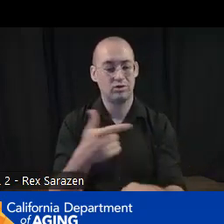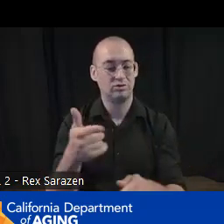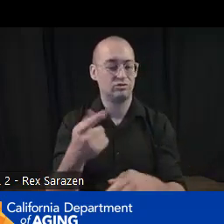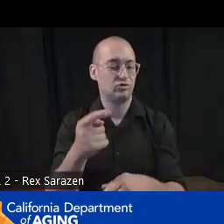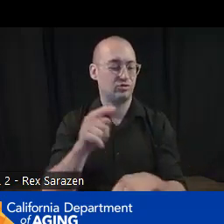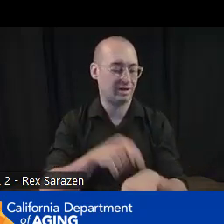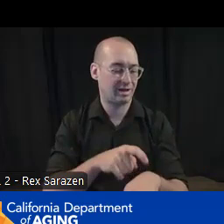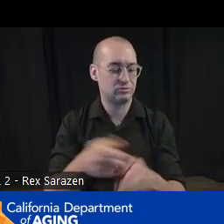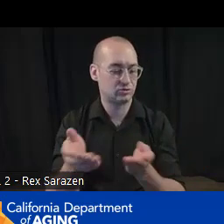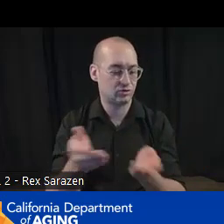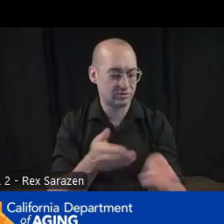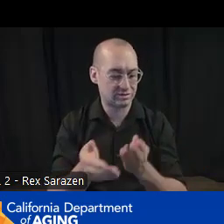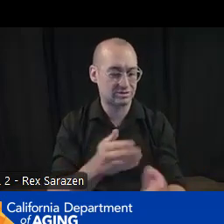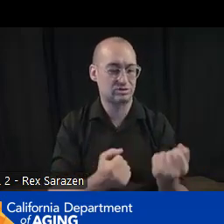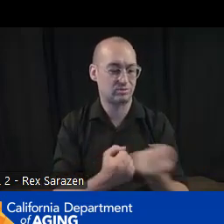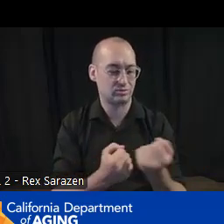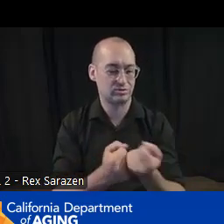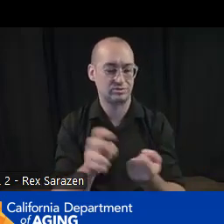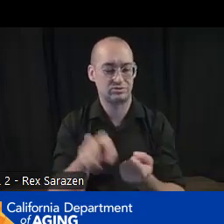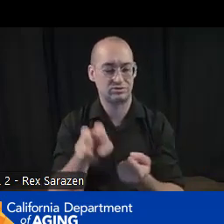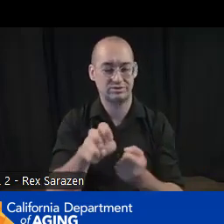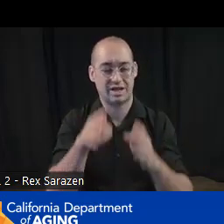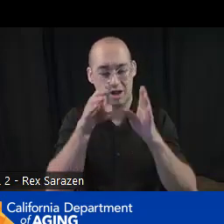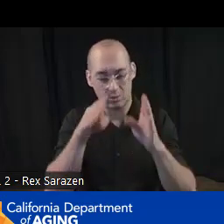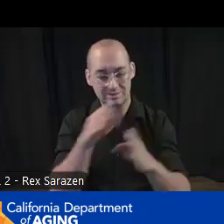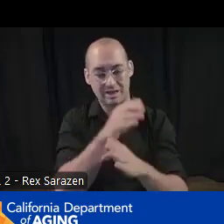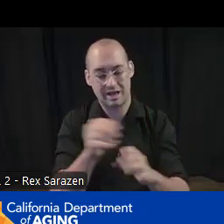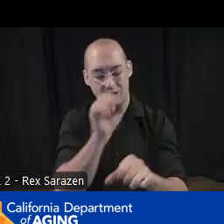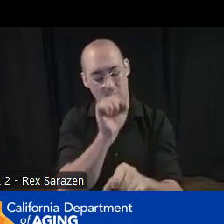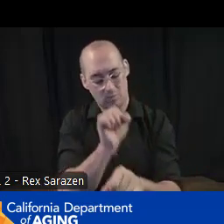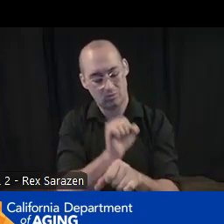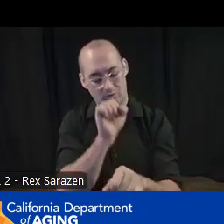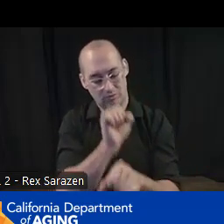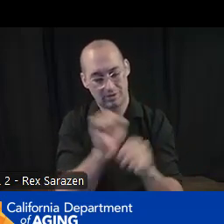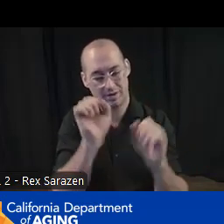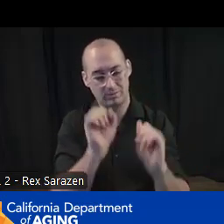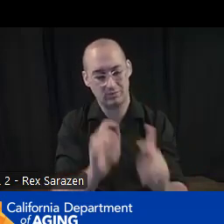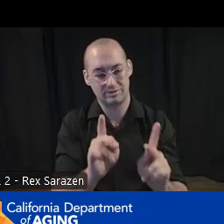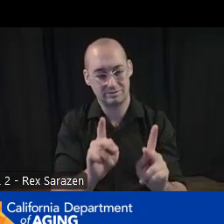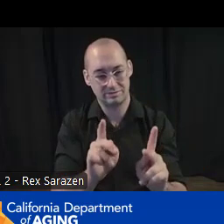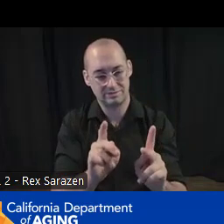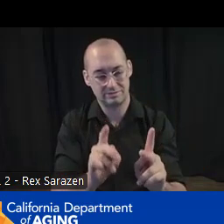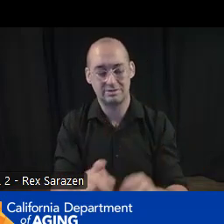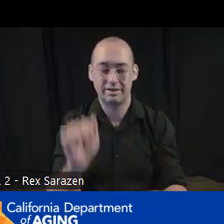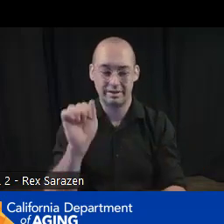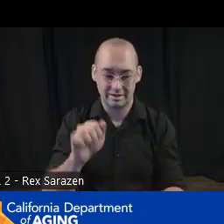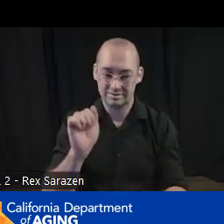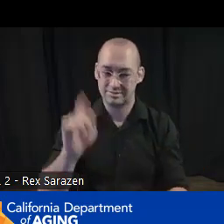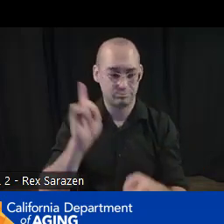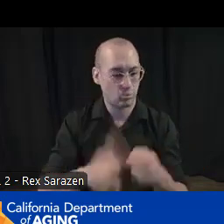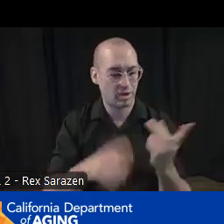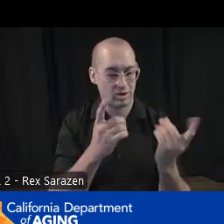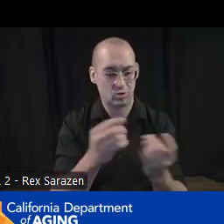employment opportunities. And of course, we couldn't fulfill the committee's purpose without our